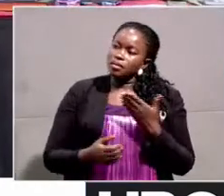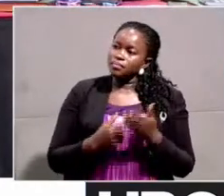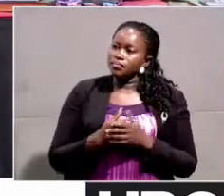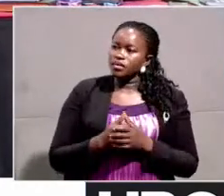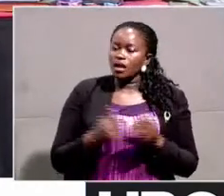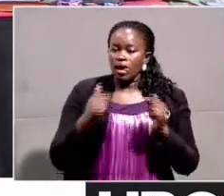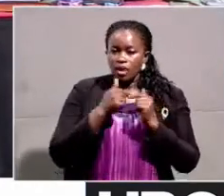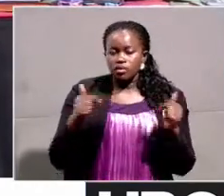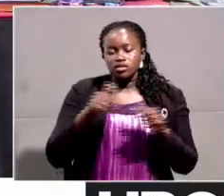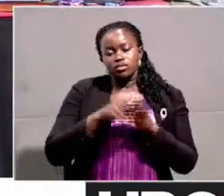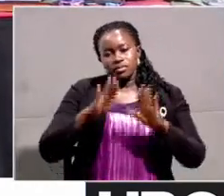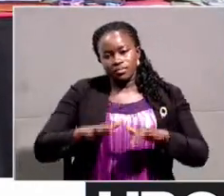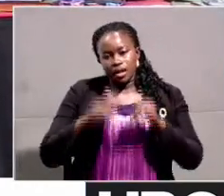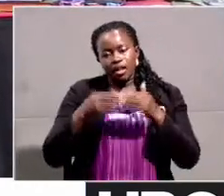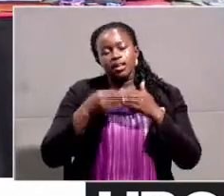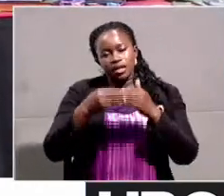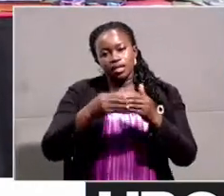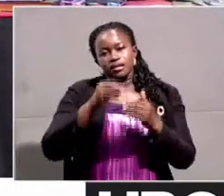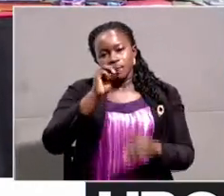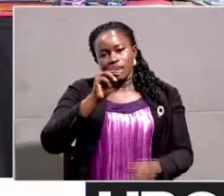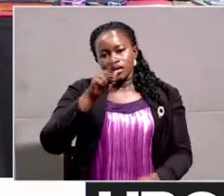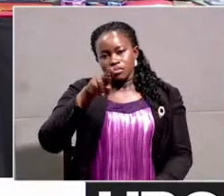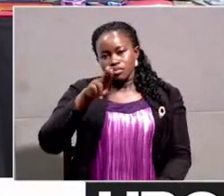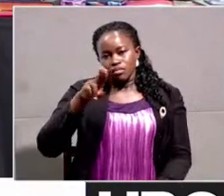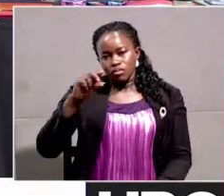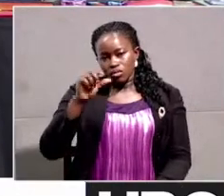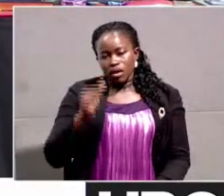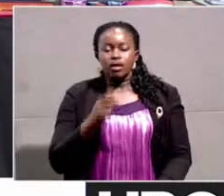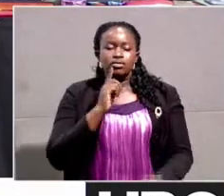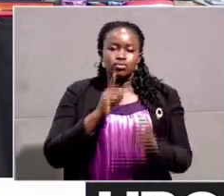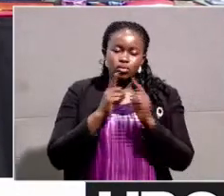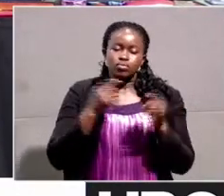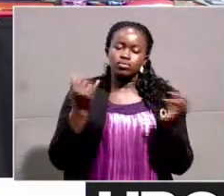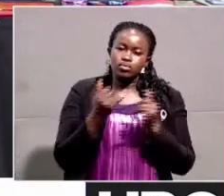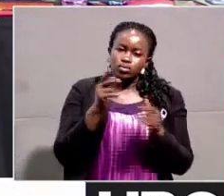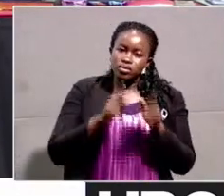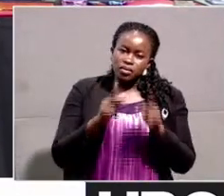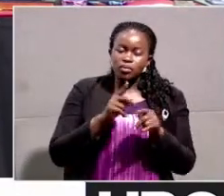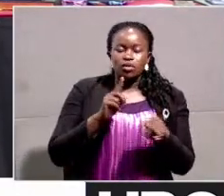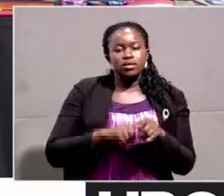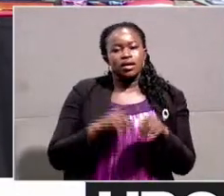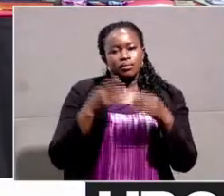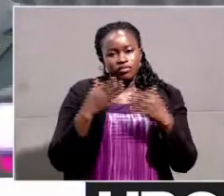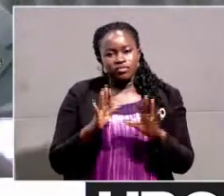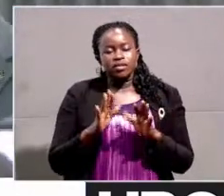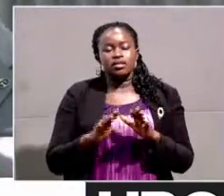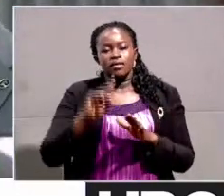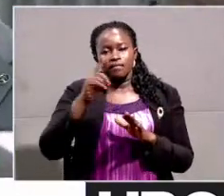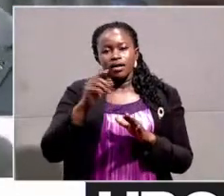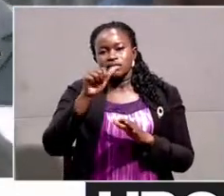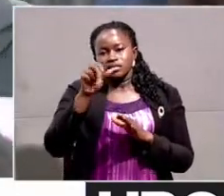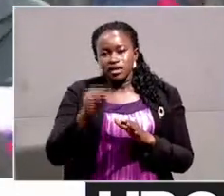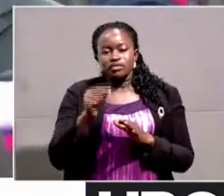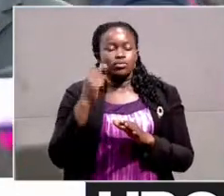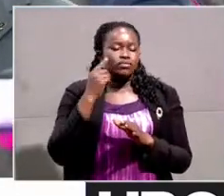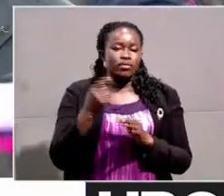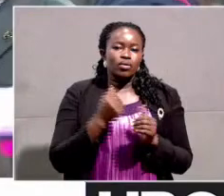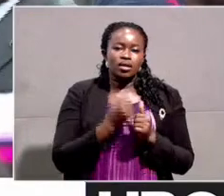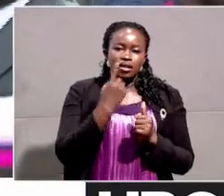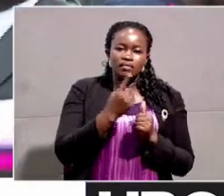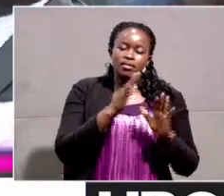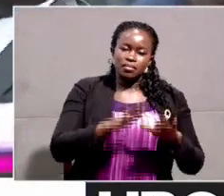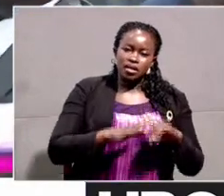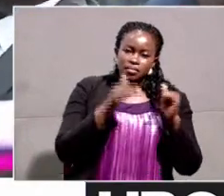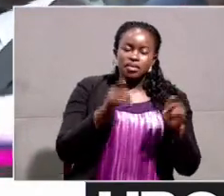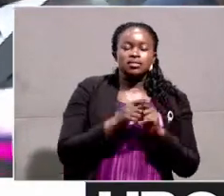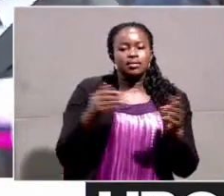Opposition in Parliament, led by Matthias Mpoga, addressed journalists at Parliament upon completing the first session of the 11th Parliament and the